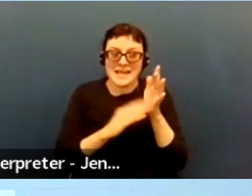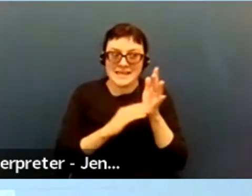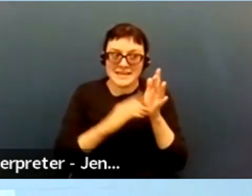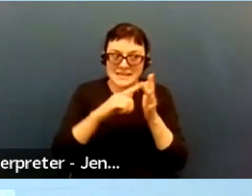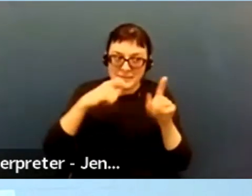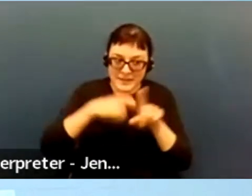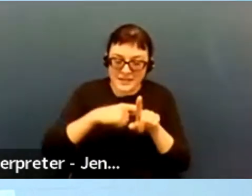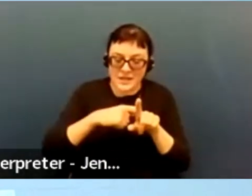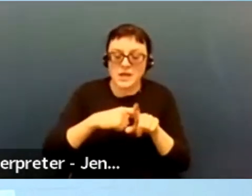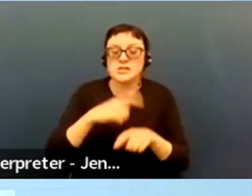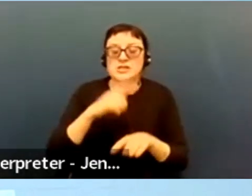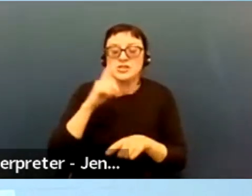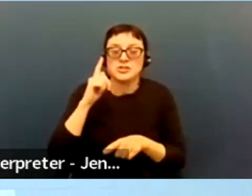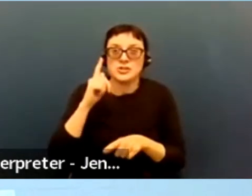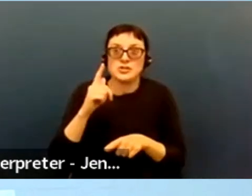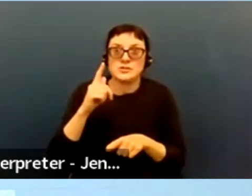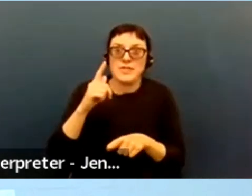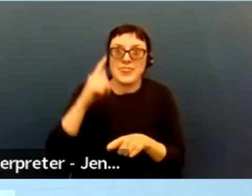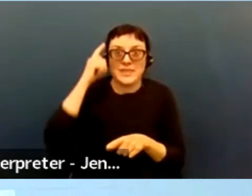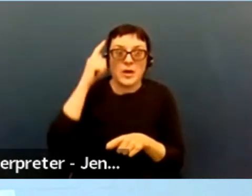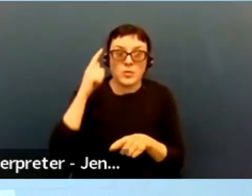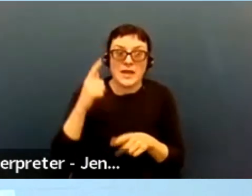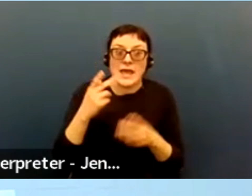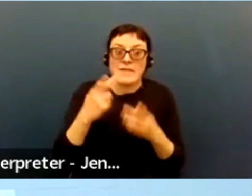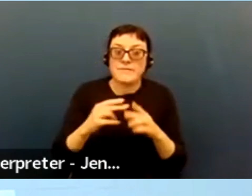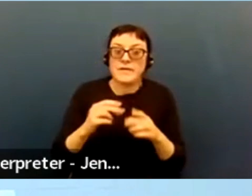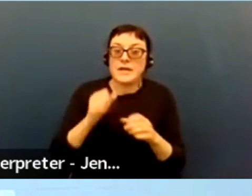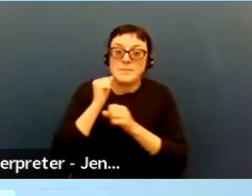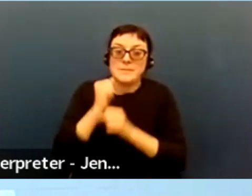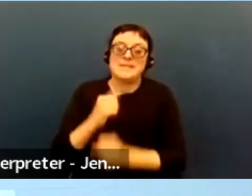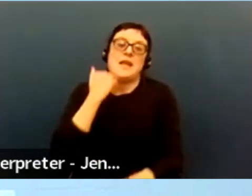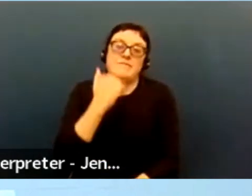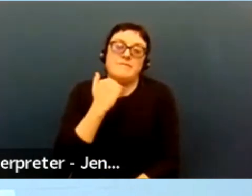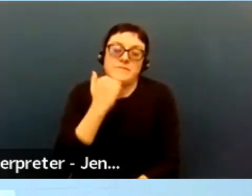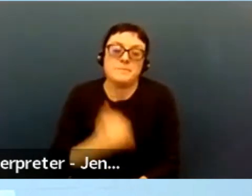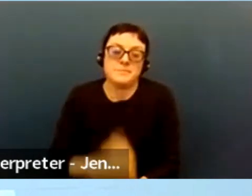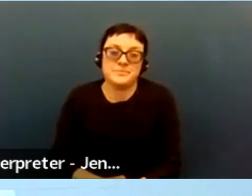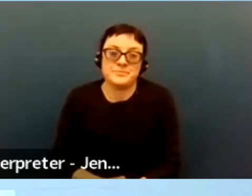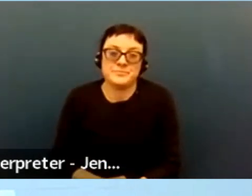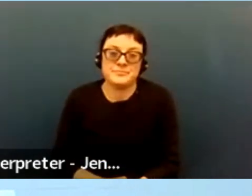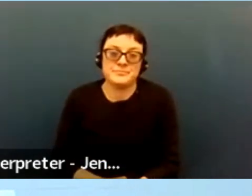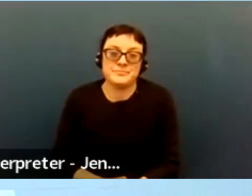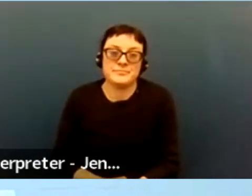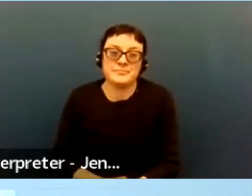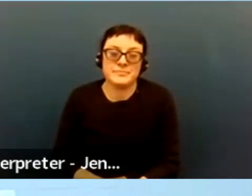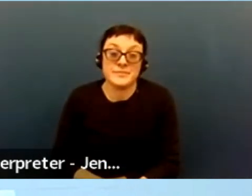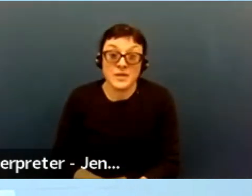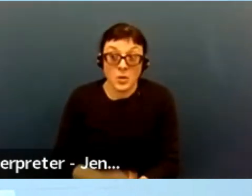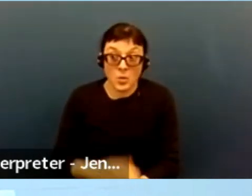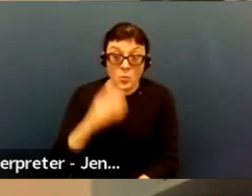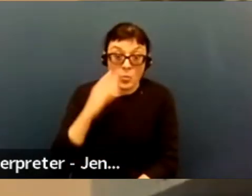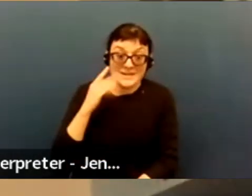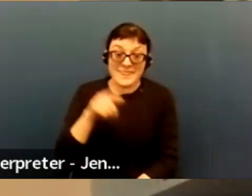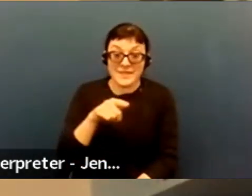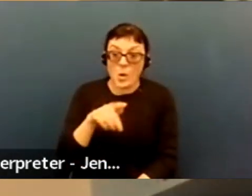don't be afraid of it being gimmicky, just be afraid of it not being committed.